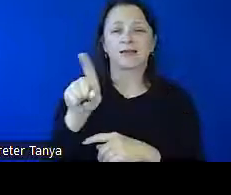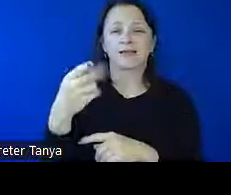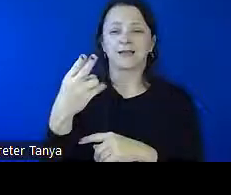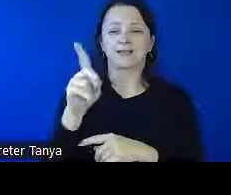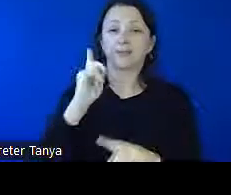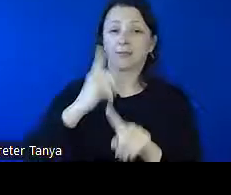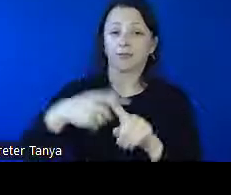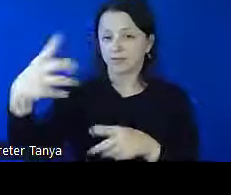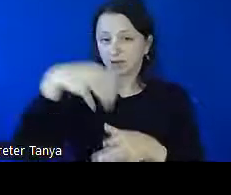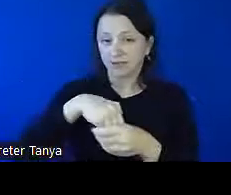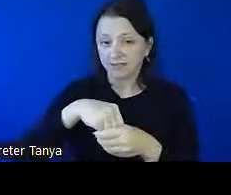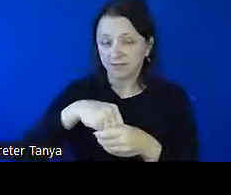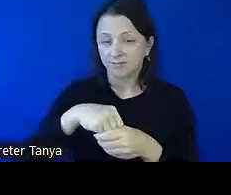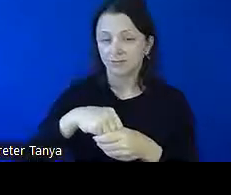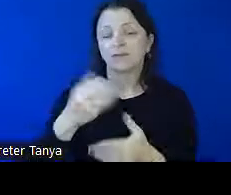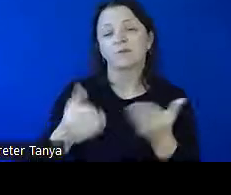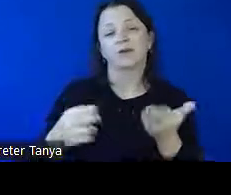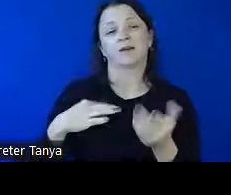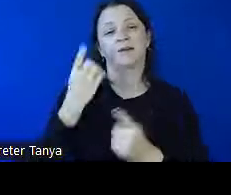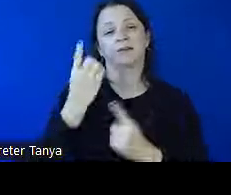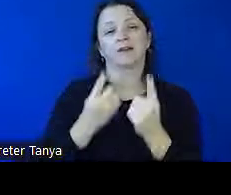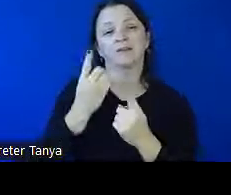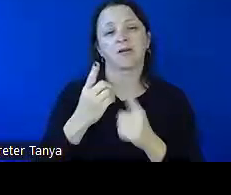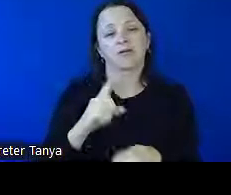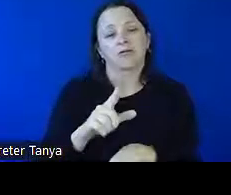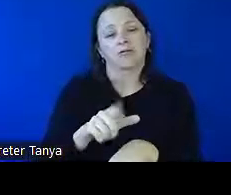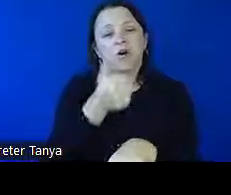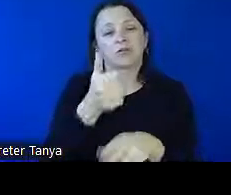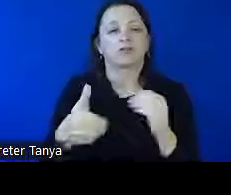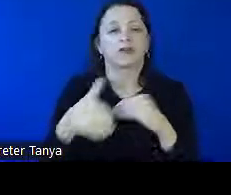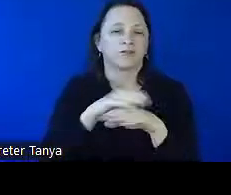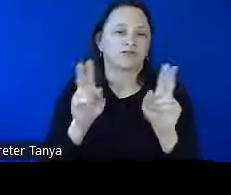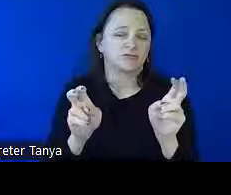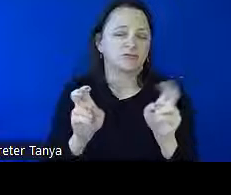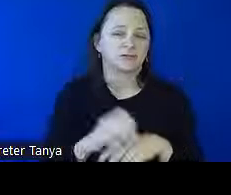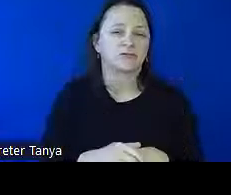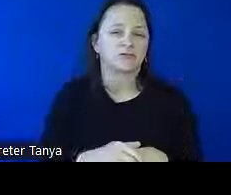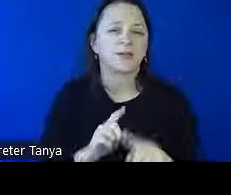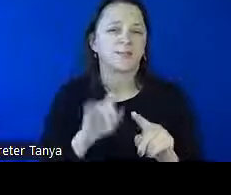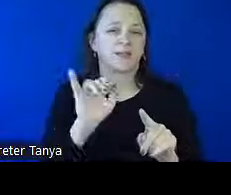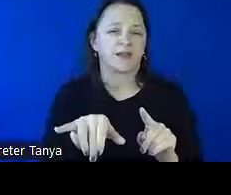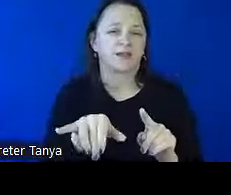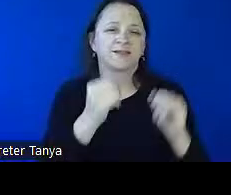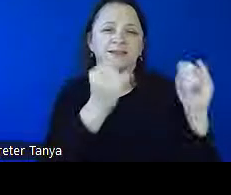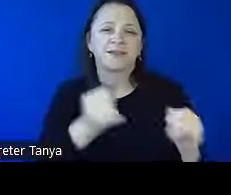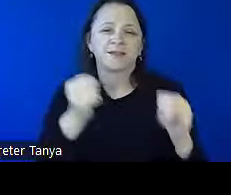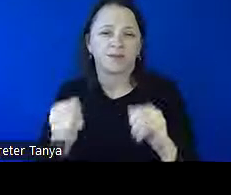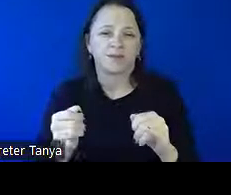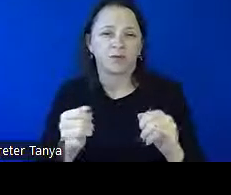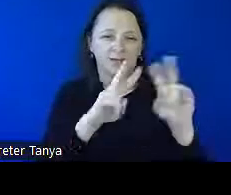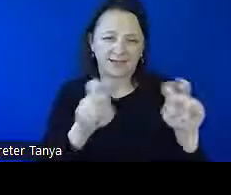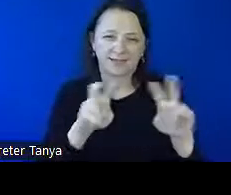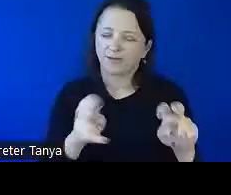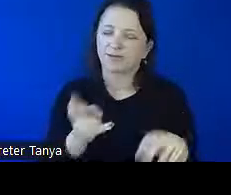ADHD, it may be beneficial to think about longer coverage, but that would be individual